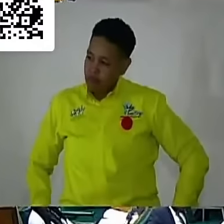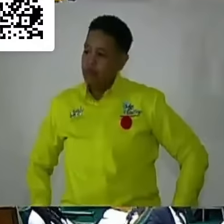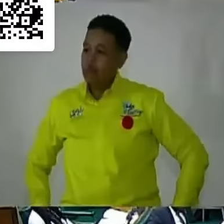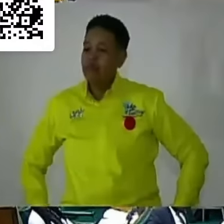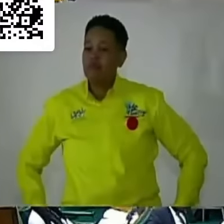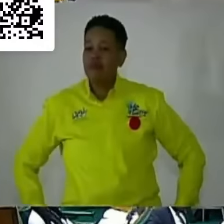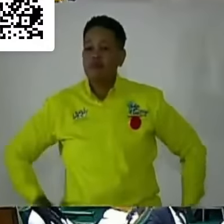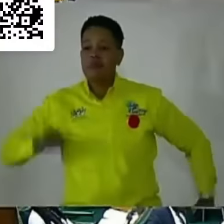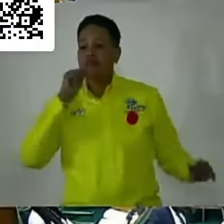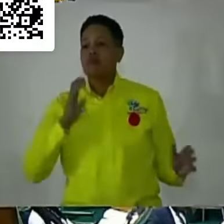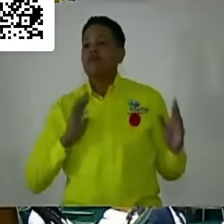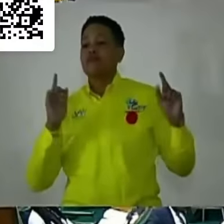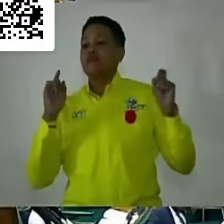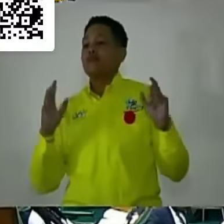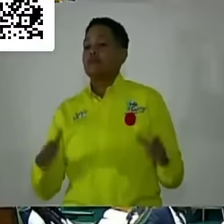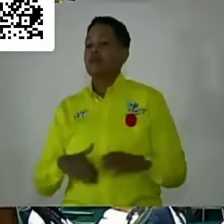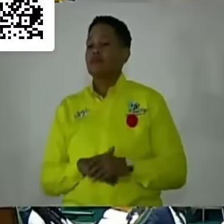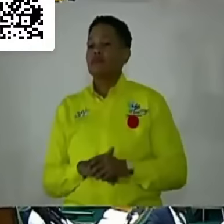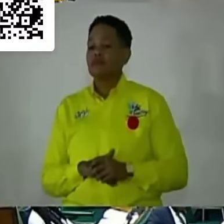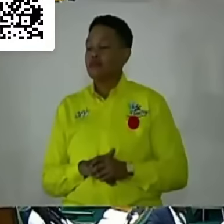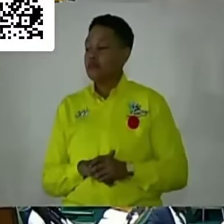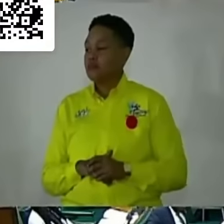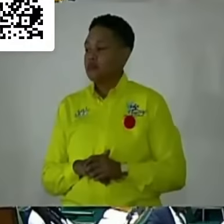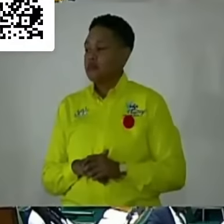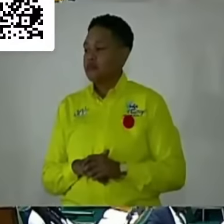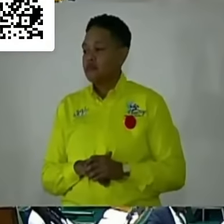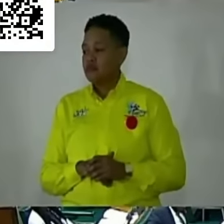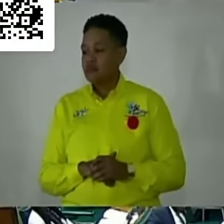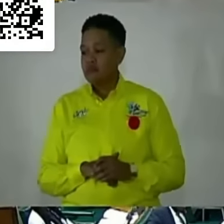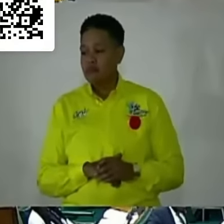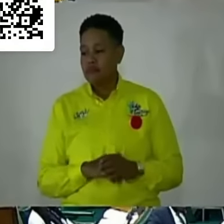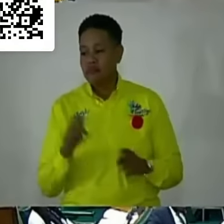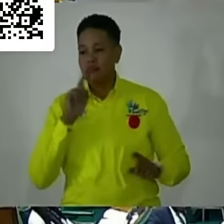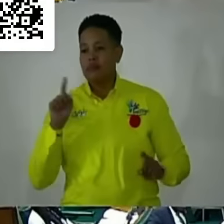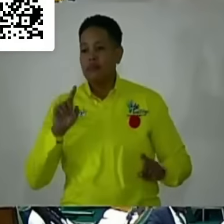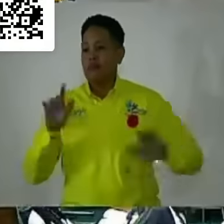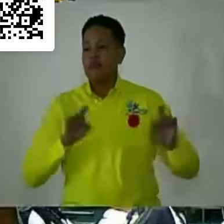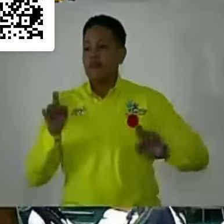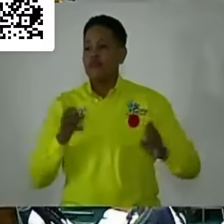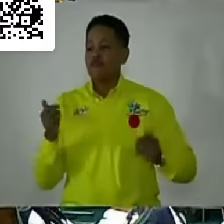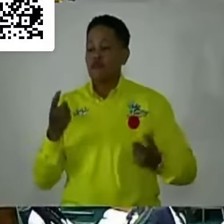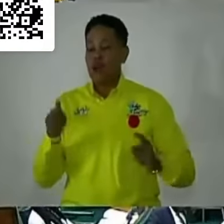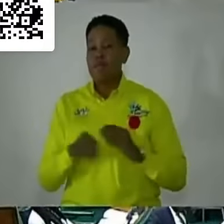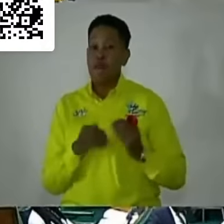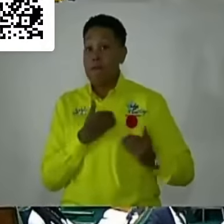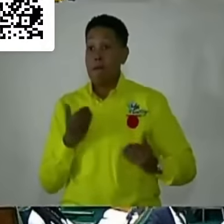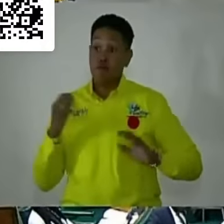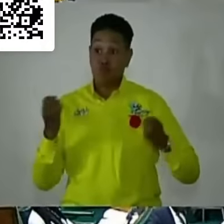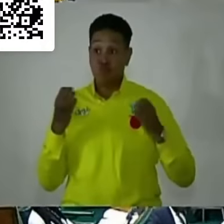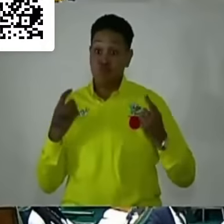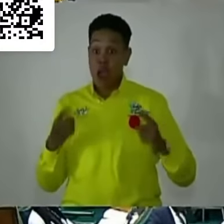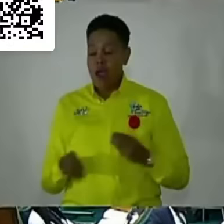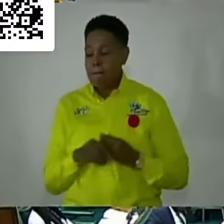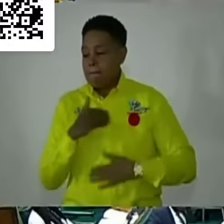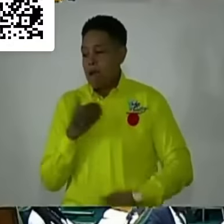Madam Speaker, just to answer a few of the questions from the members. The member